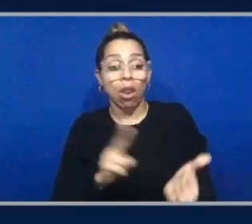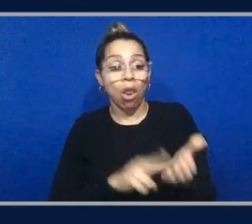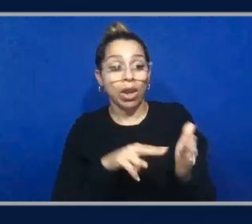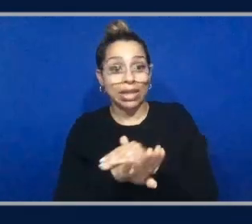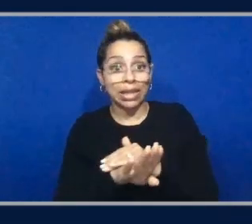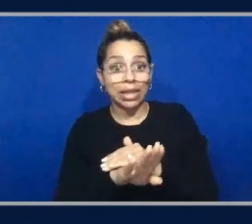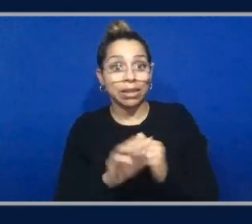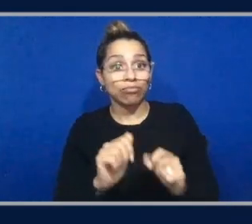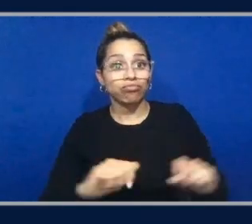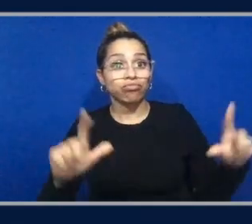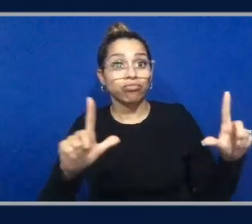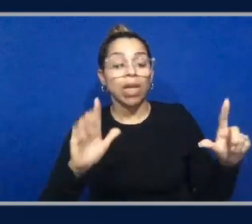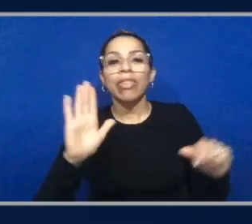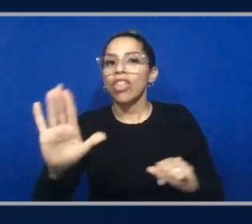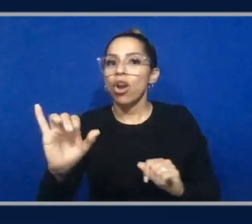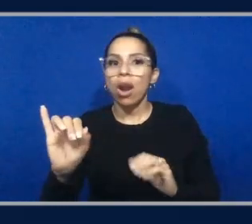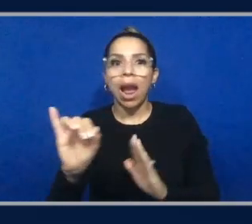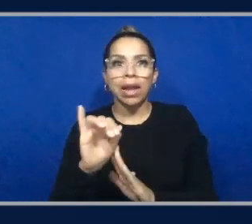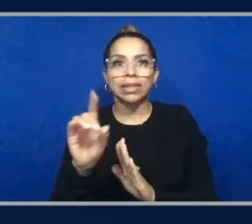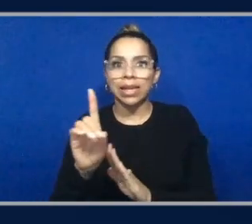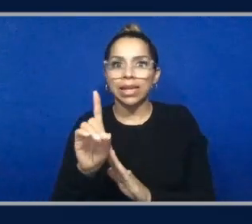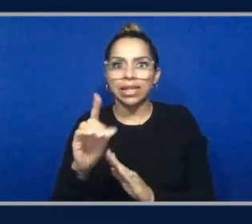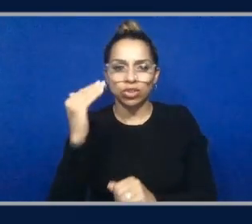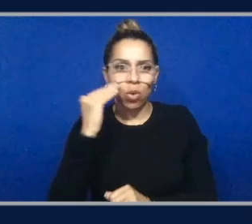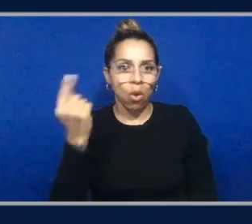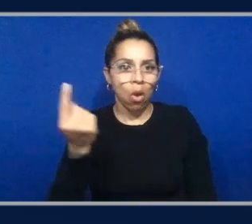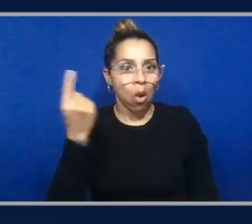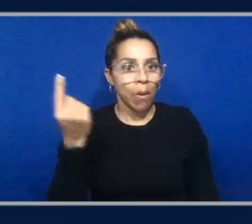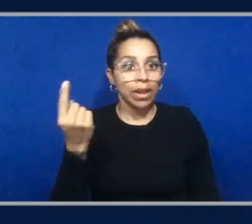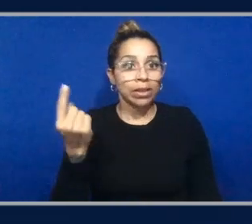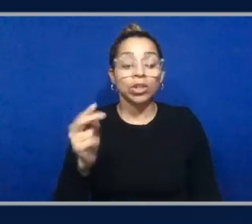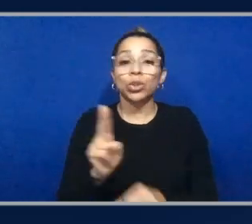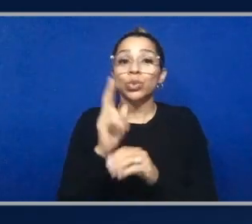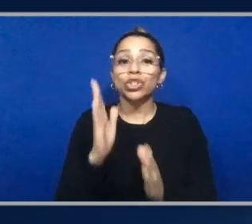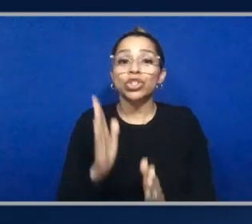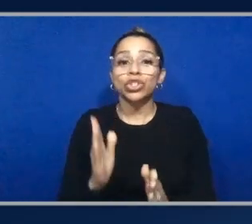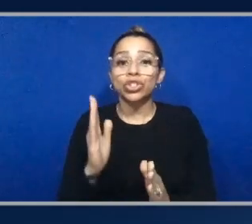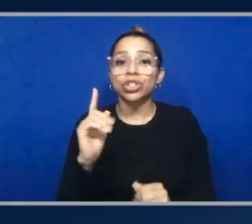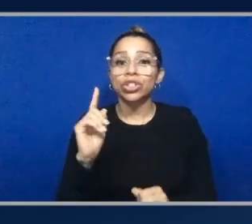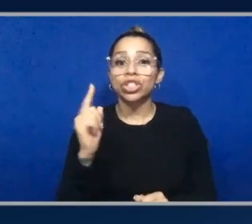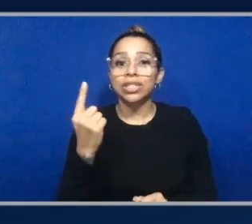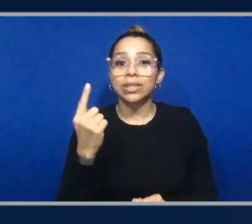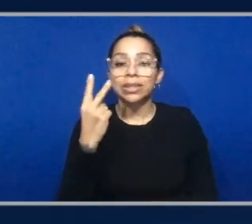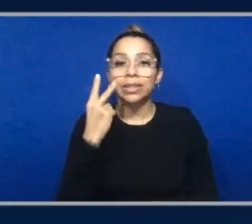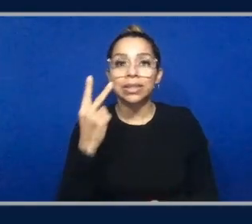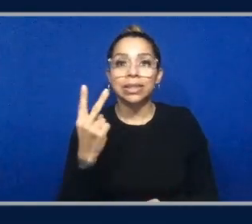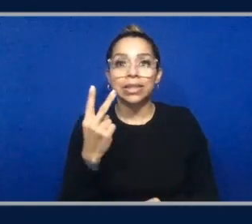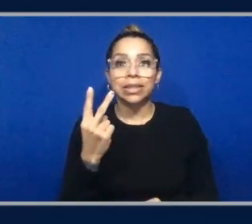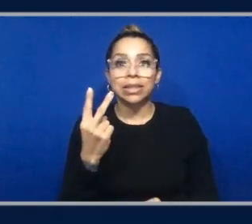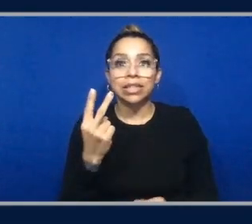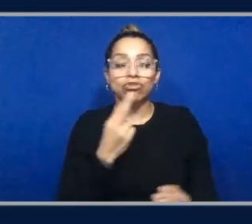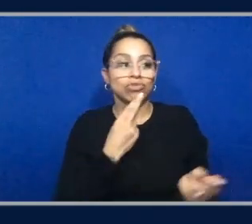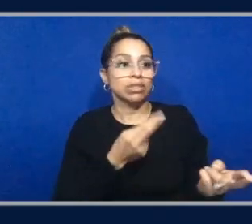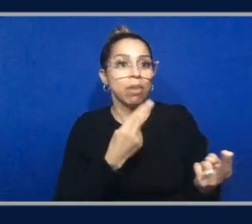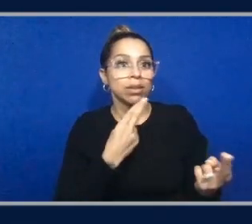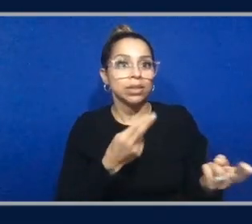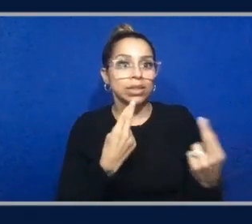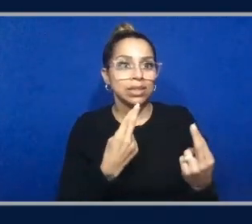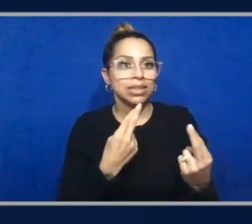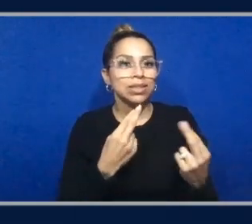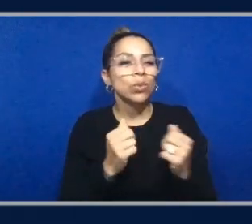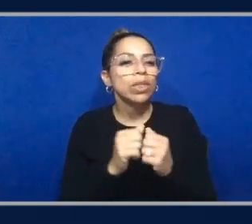known at all times. So the user can only see responses from content that they are authorized to